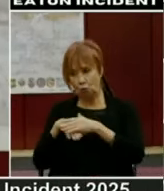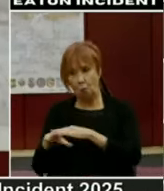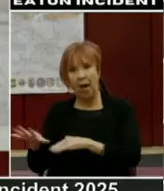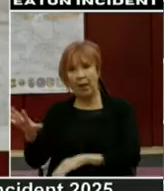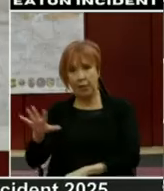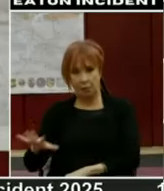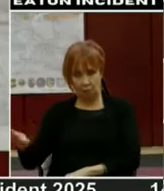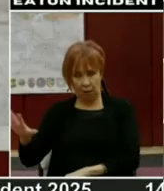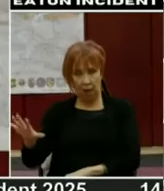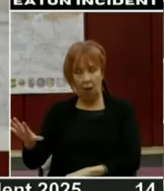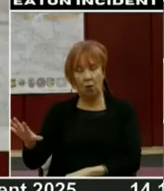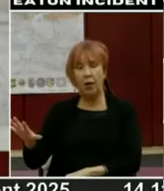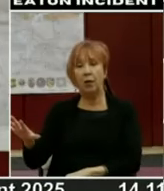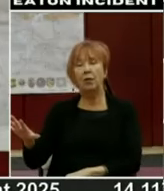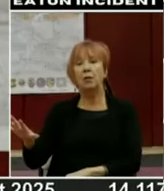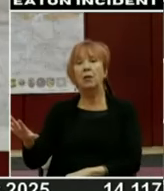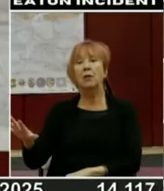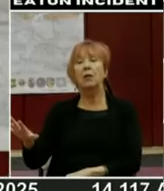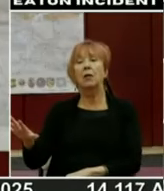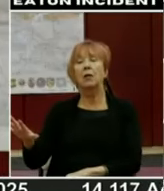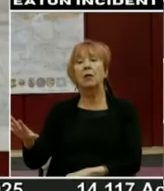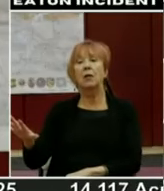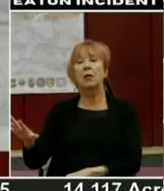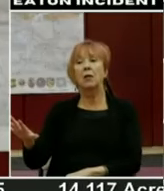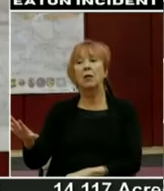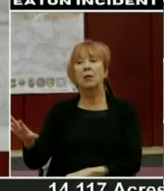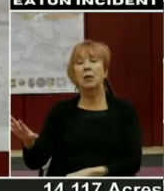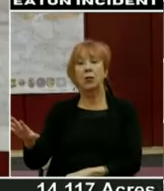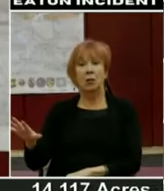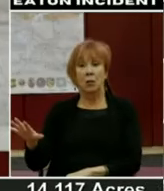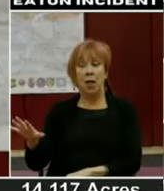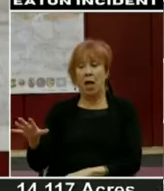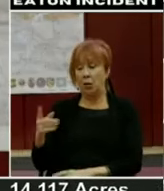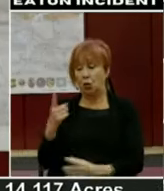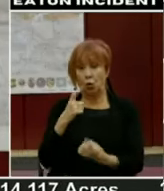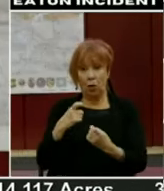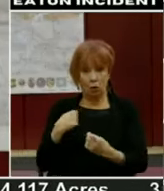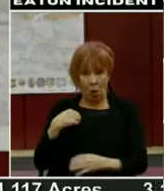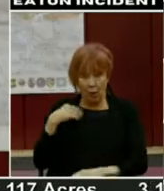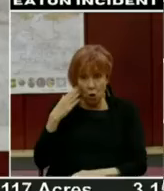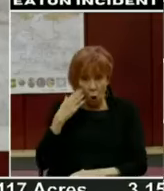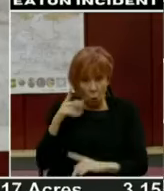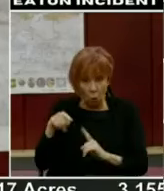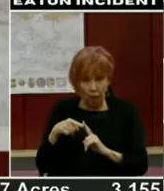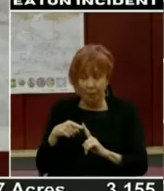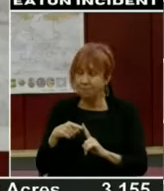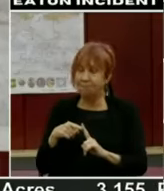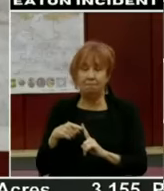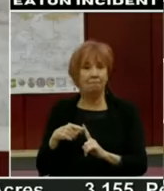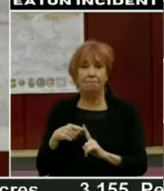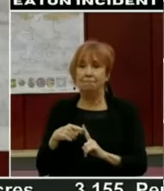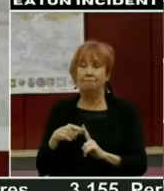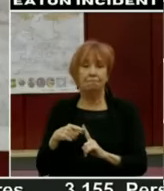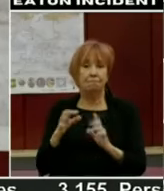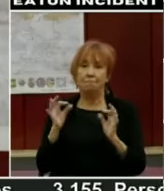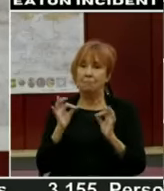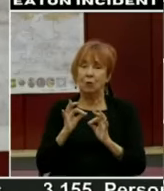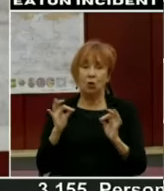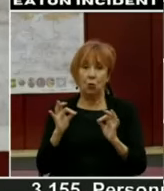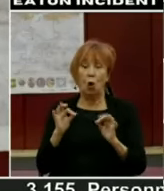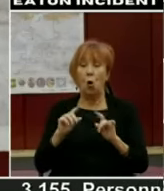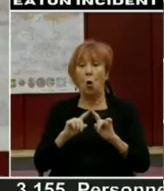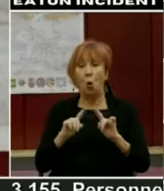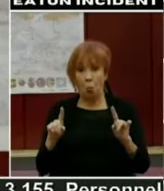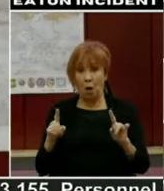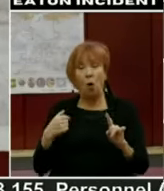area, and can I give an anticipated time? I don't have a time frame right now. However, I will say there